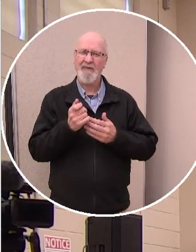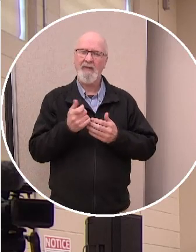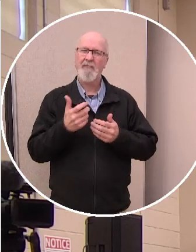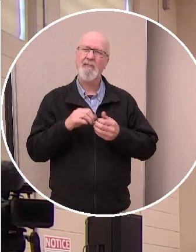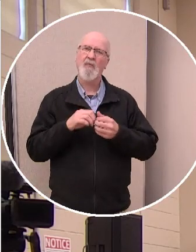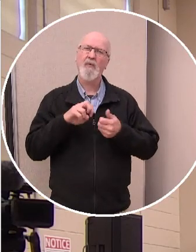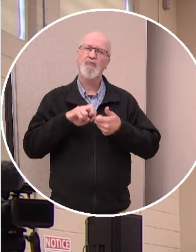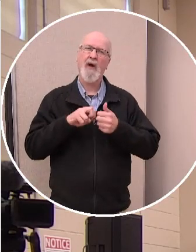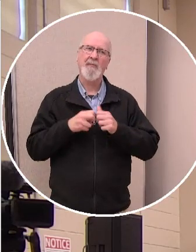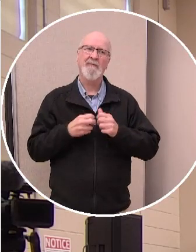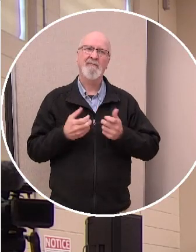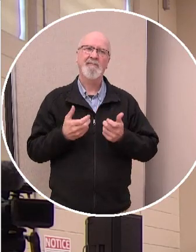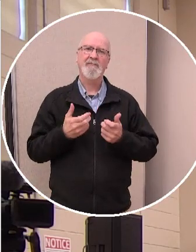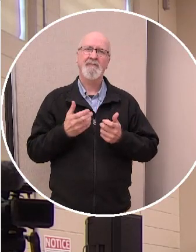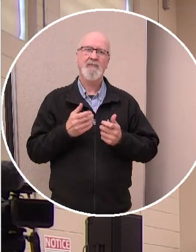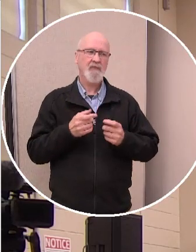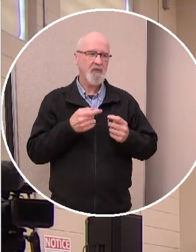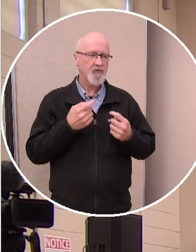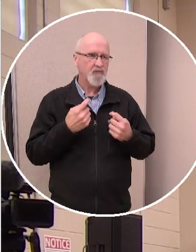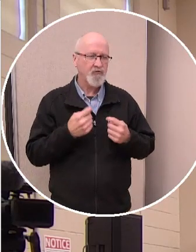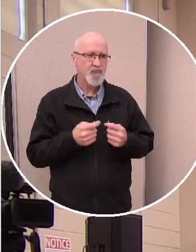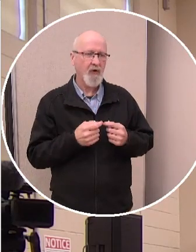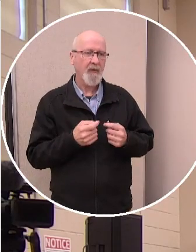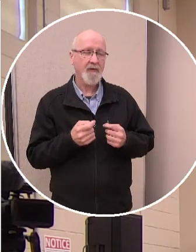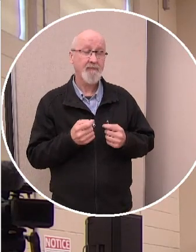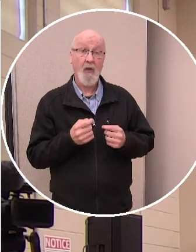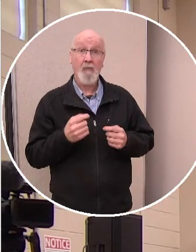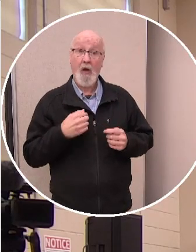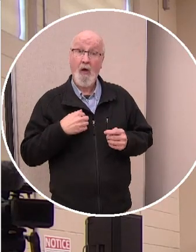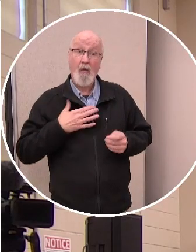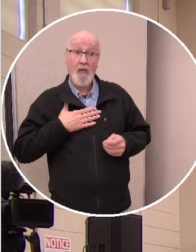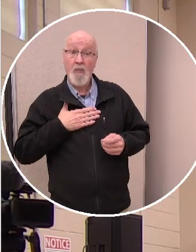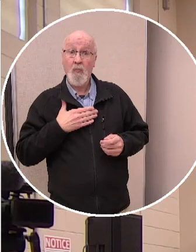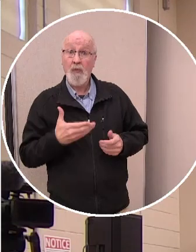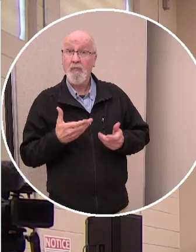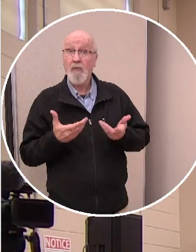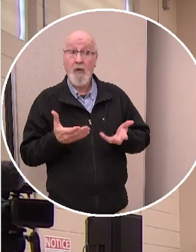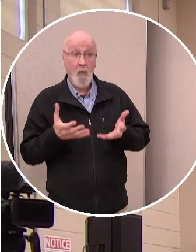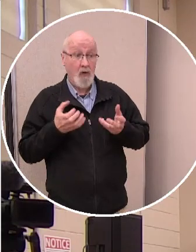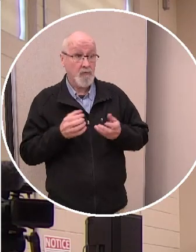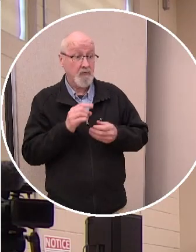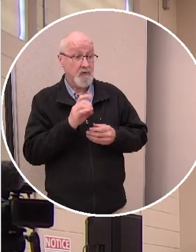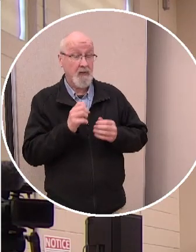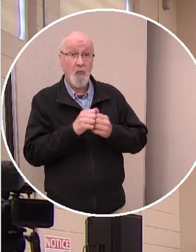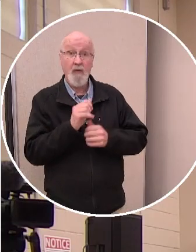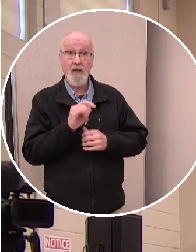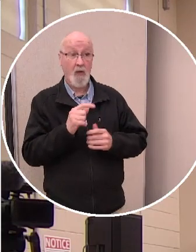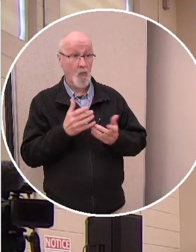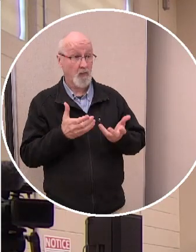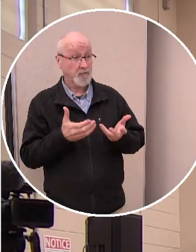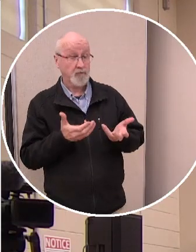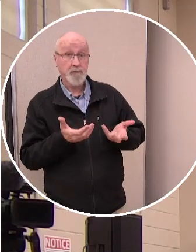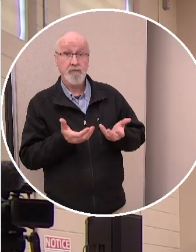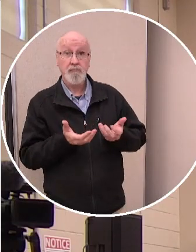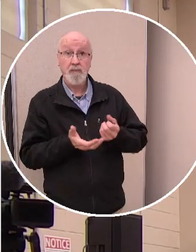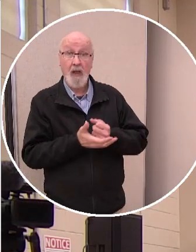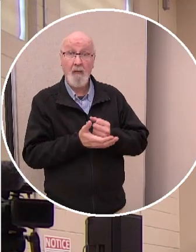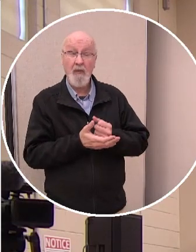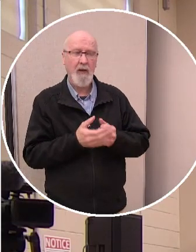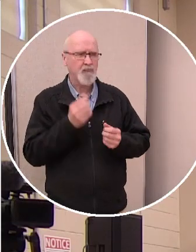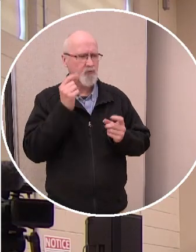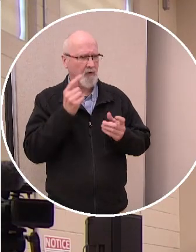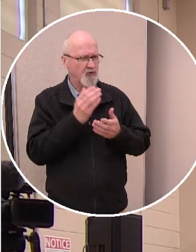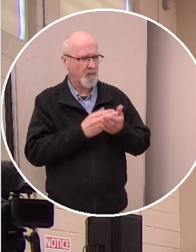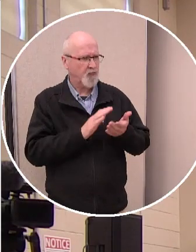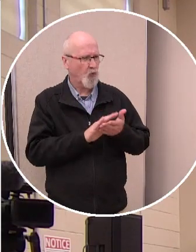difficult to get into. But we're willing to deal with it, and we were actually a little surprised. They dropped some of the